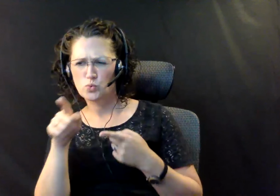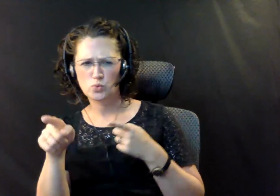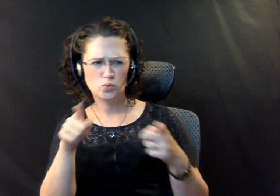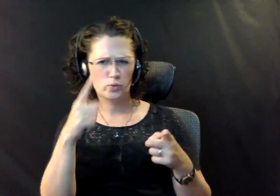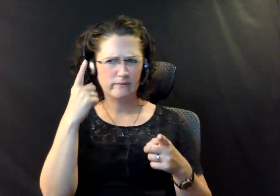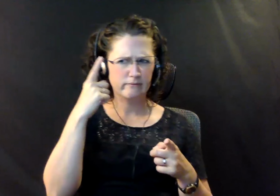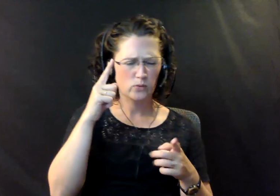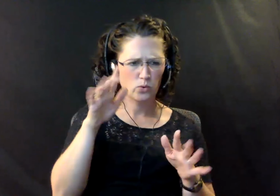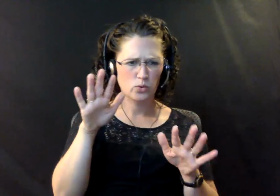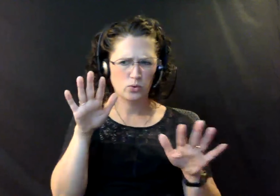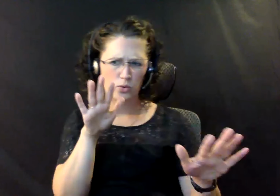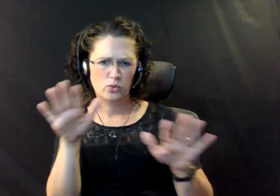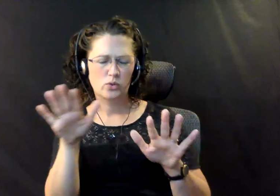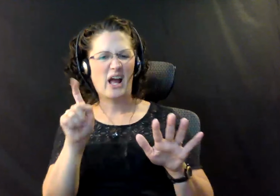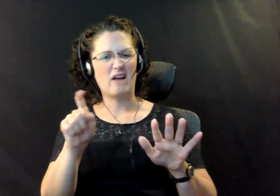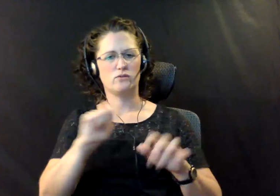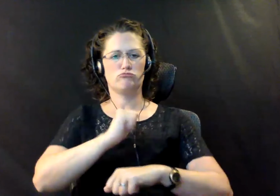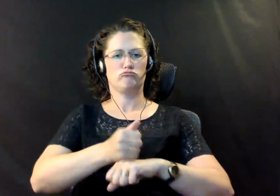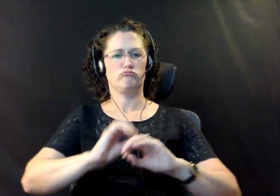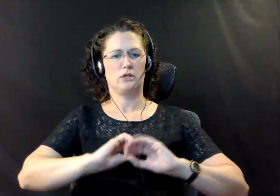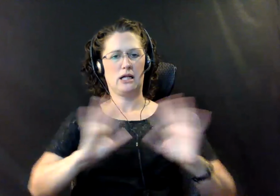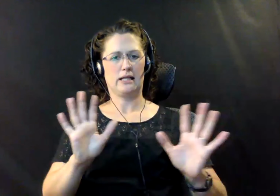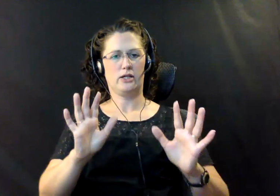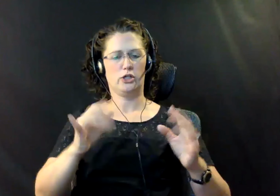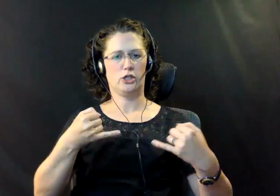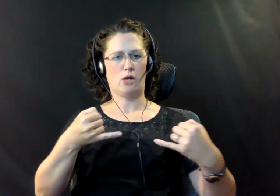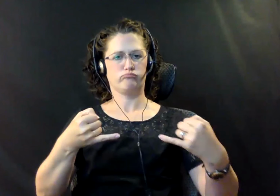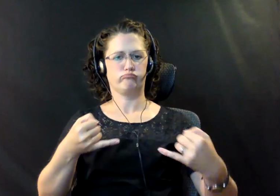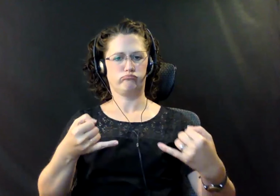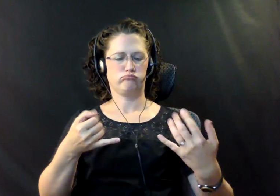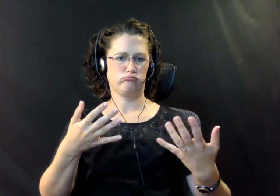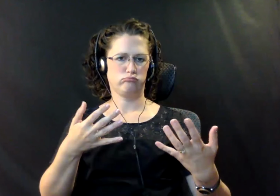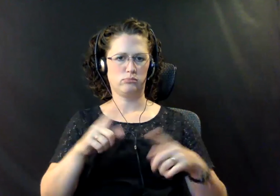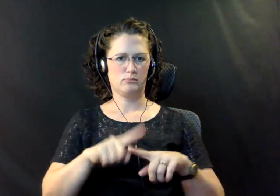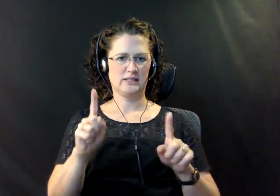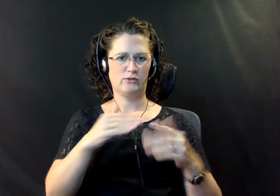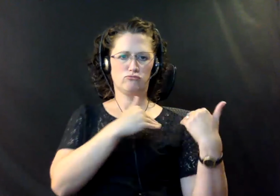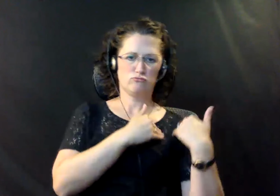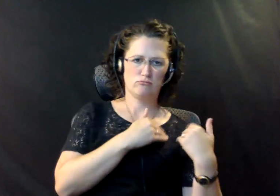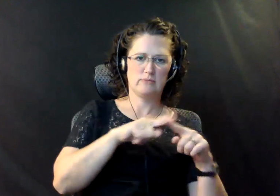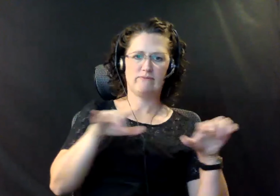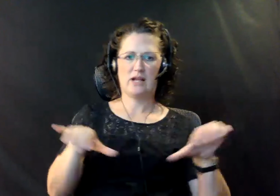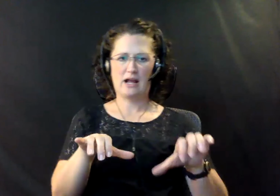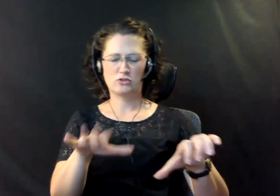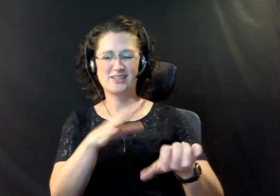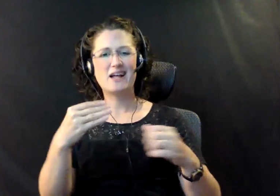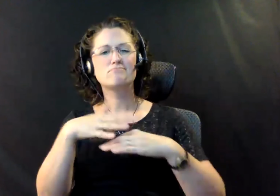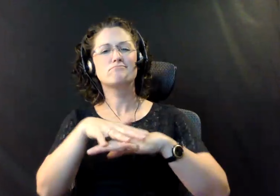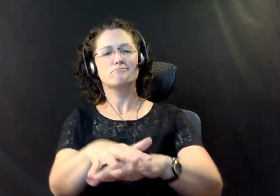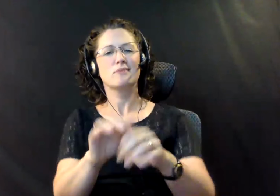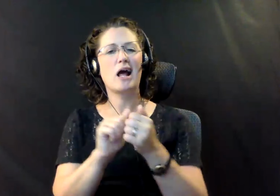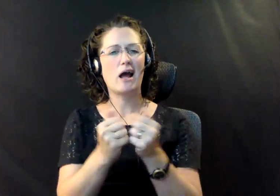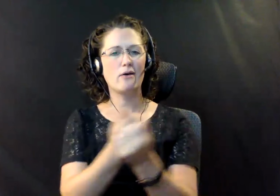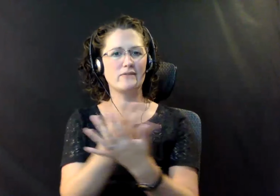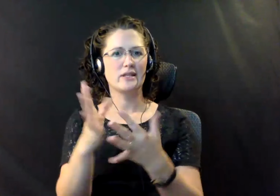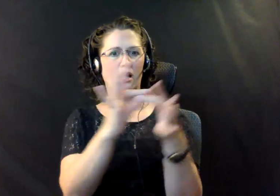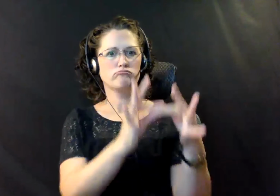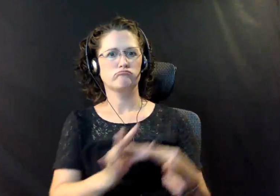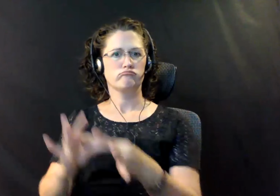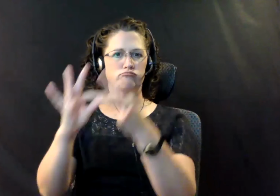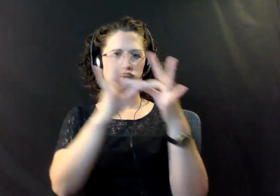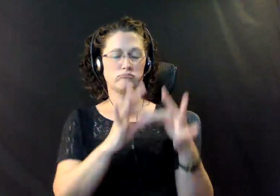be a delineation of responsibilities and actions, but also synergies to talk about how they work together. So if you have an organization right now where